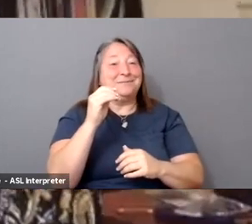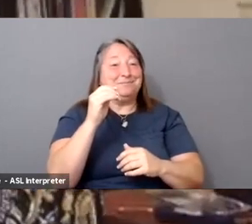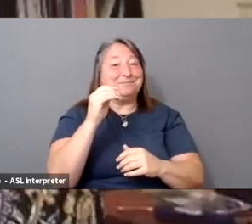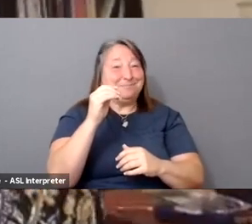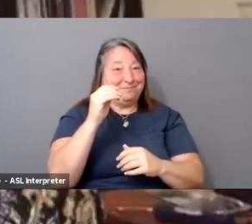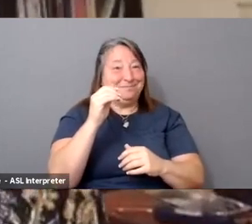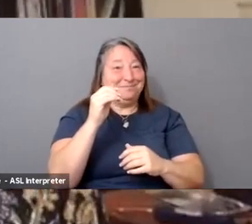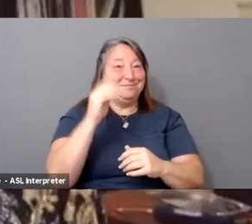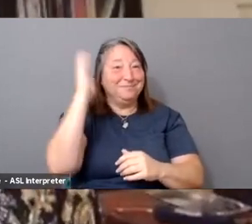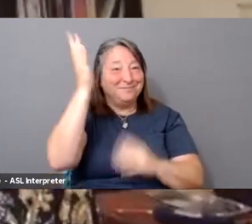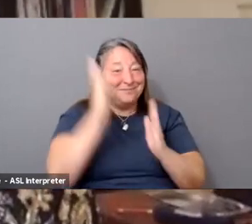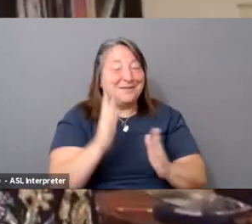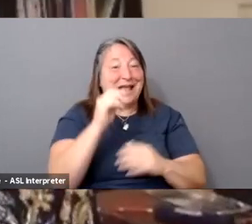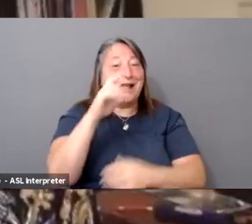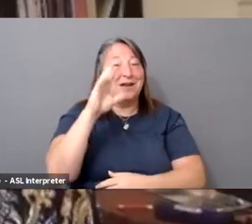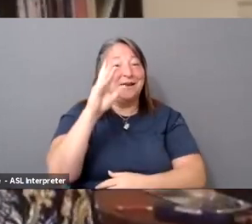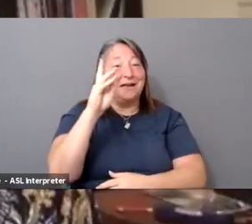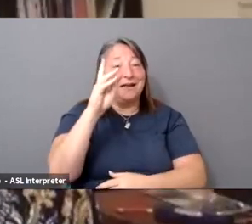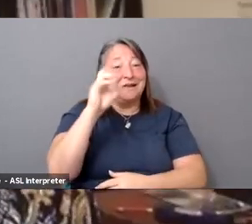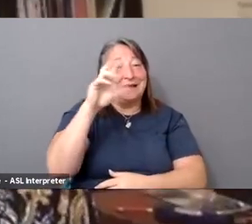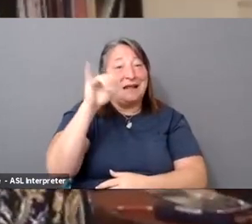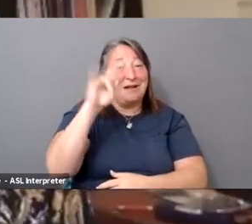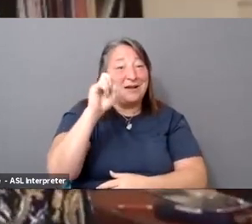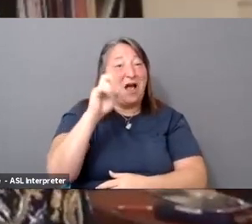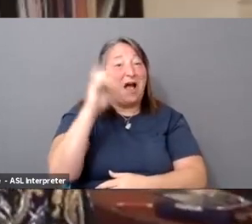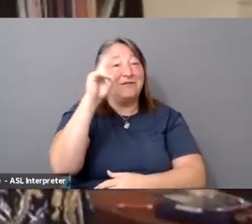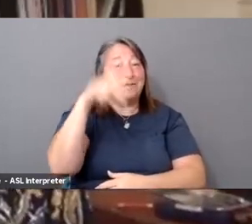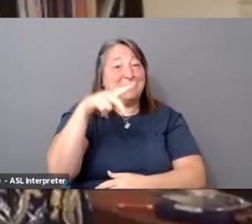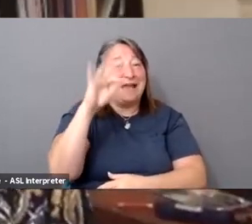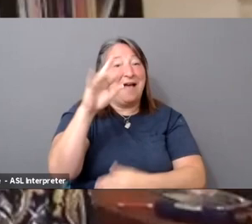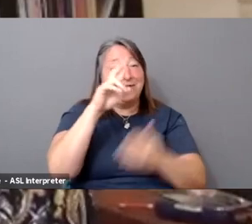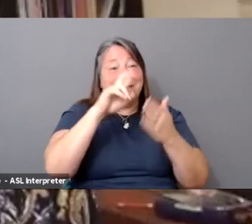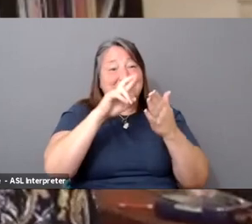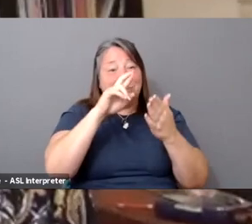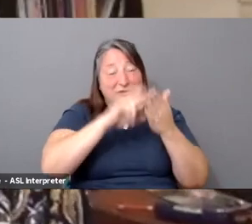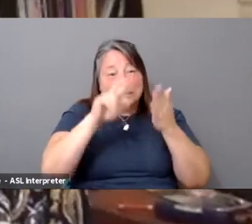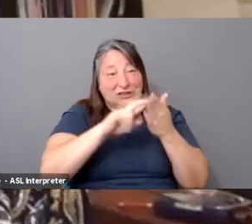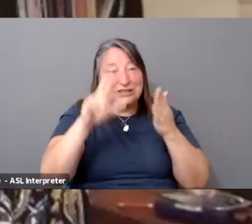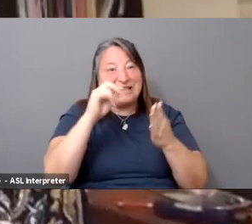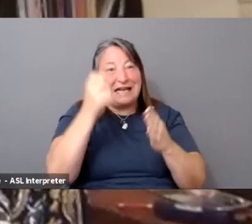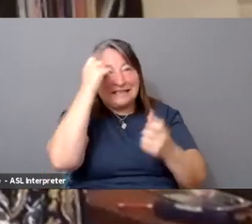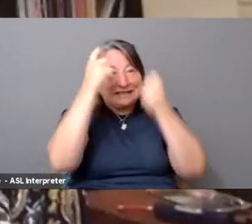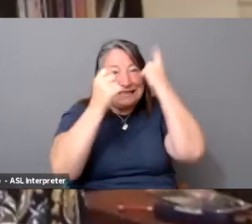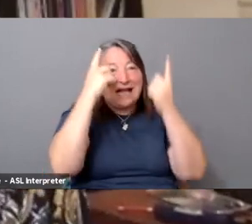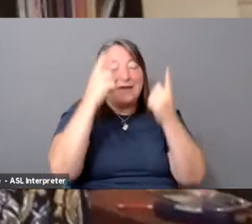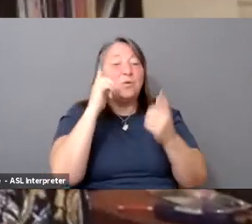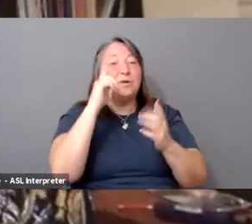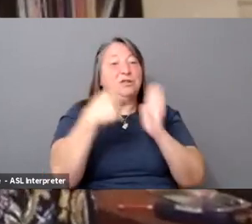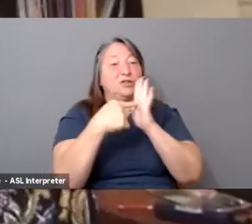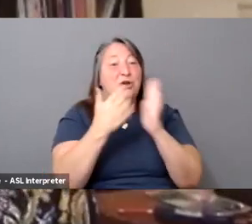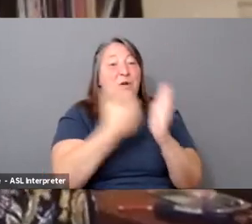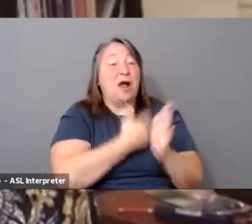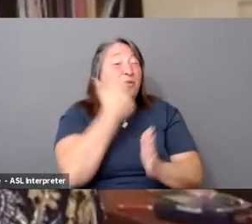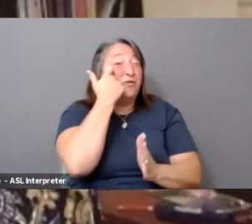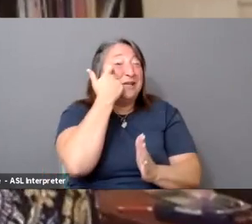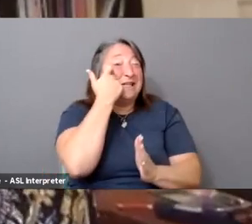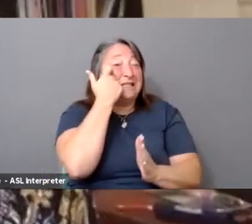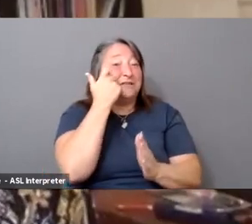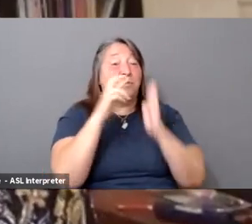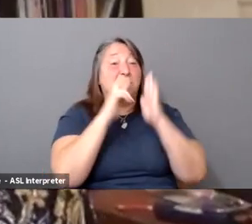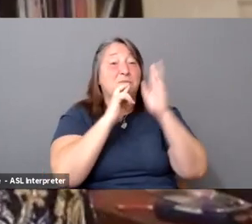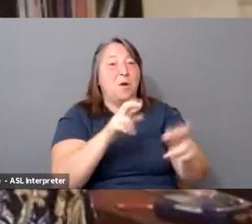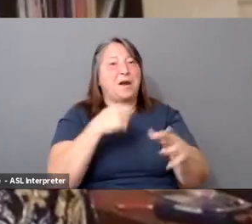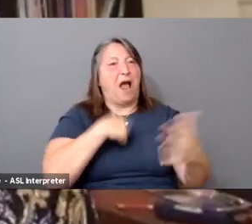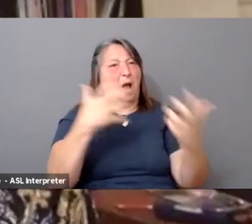our VP of Research and Insights, who will present the findings of our latest report titled, I Want to See Me, Why